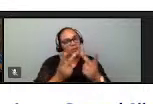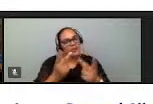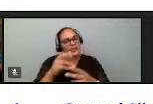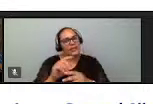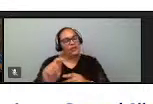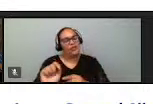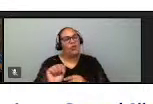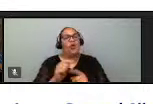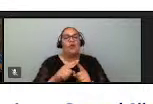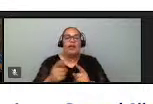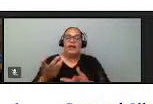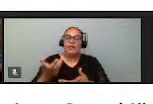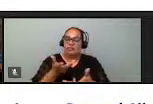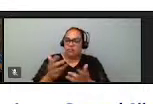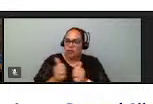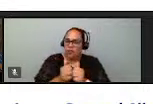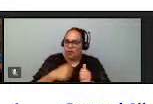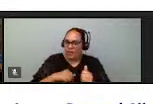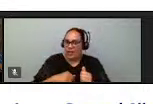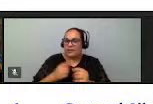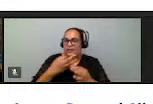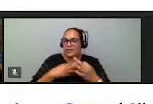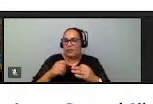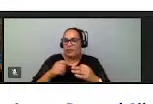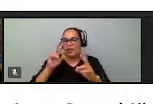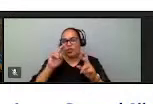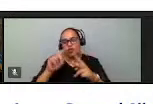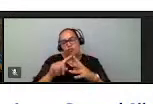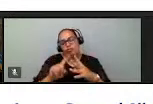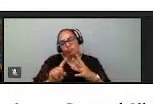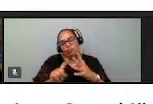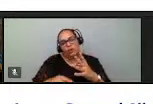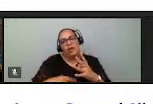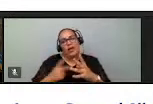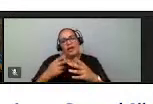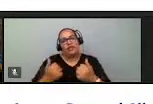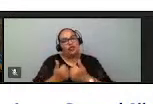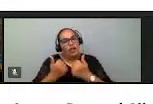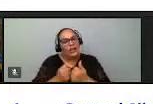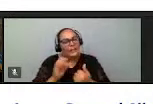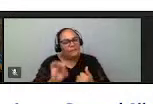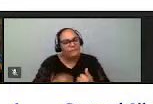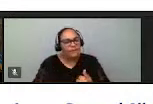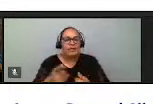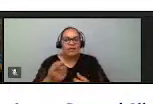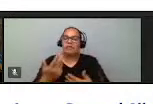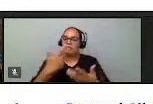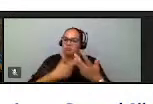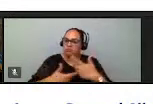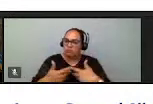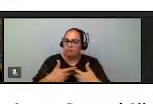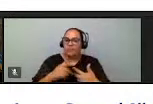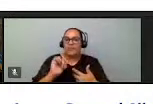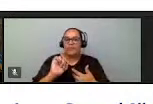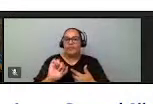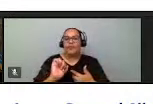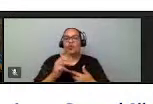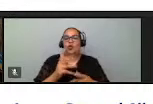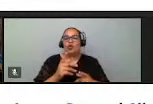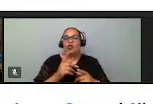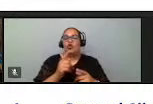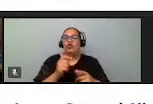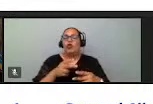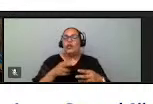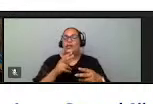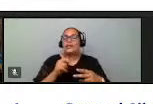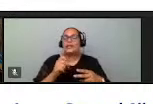terminal they speak with us about the issues that we see as challenges they say to us that the transet